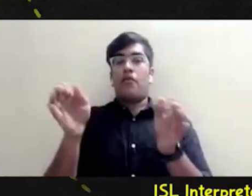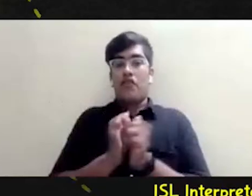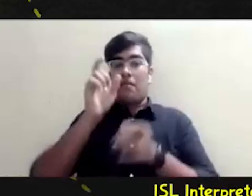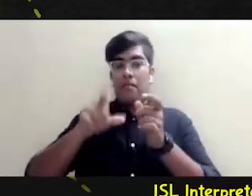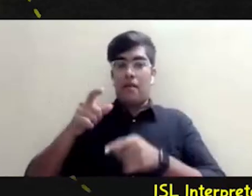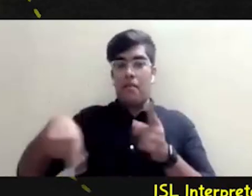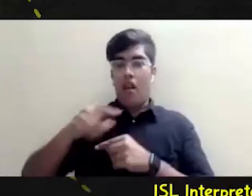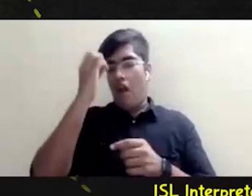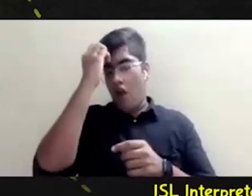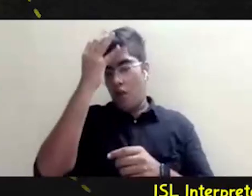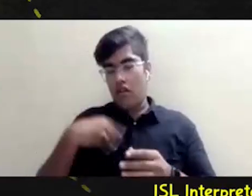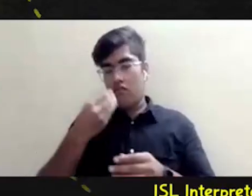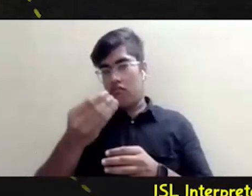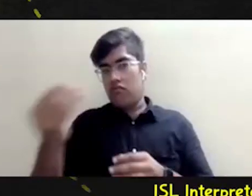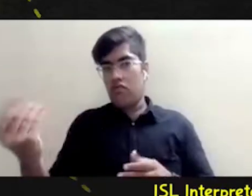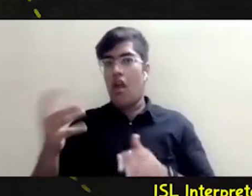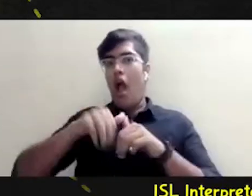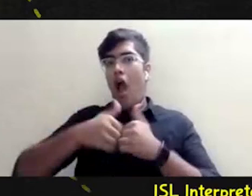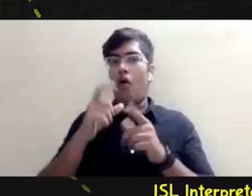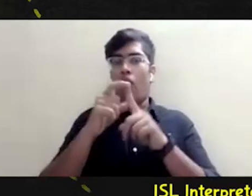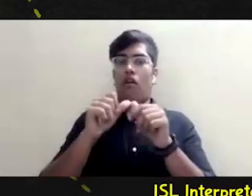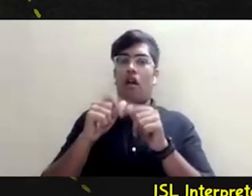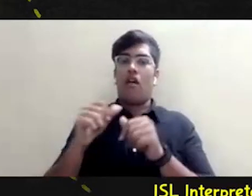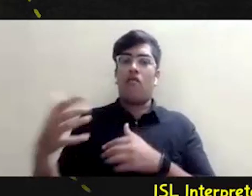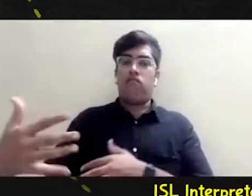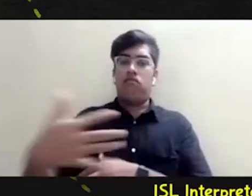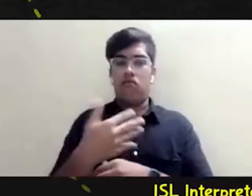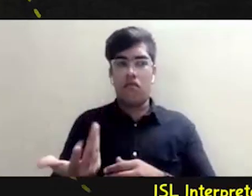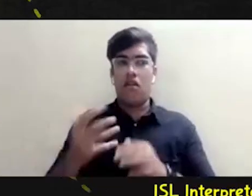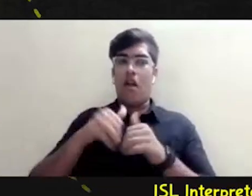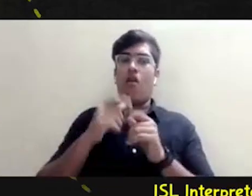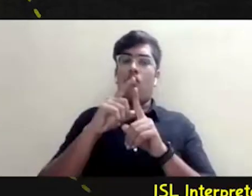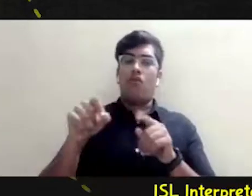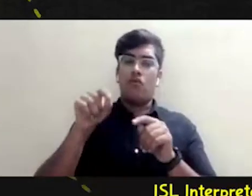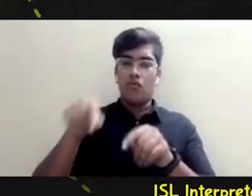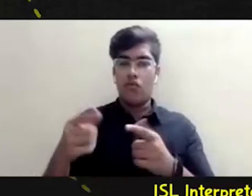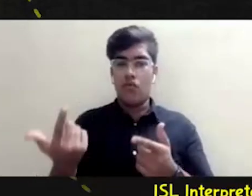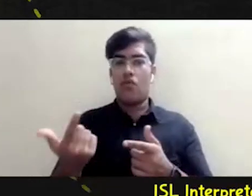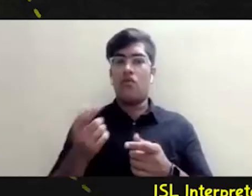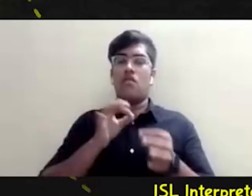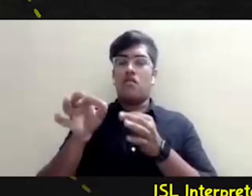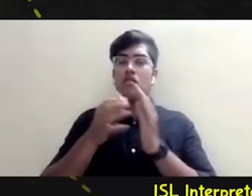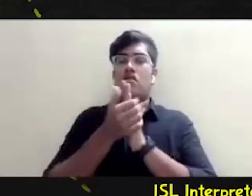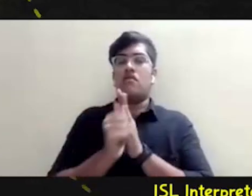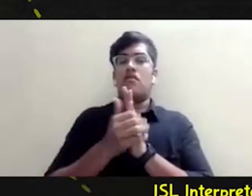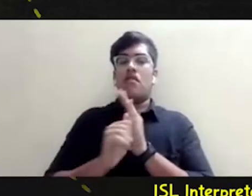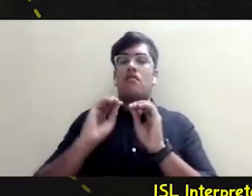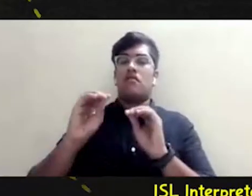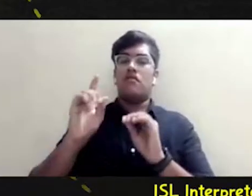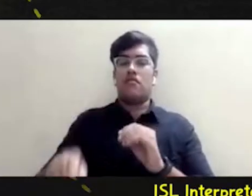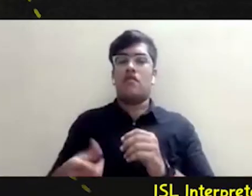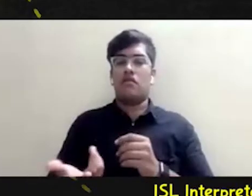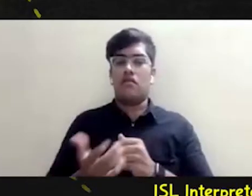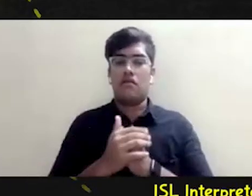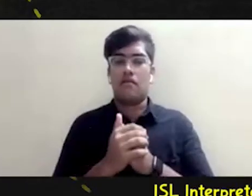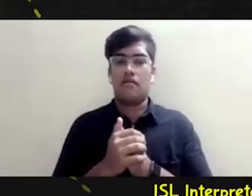aware about how to collect data, how to do that. That is skilling also has to go. So why I'm saying, because if you go to many of the